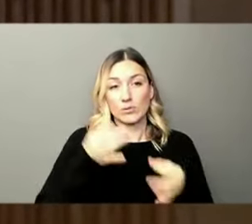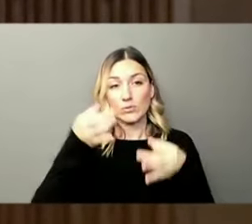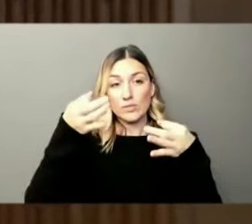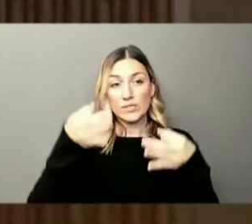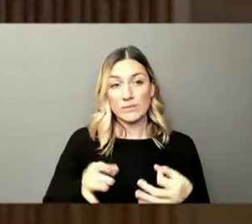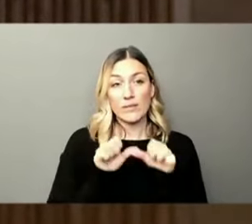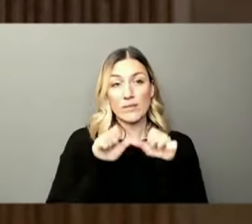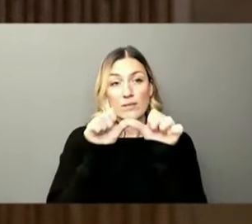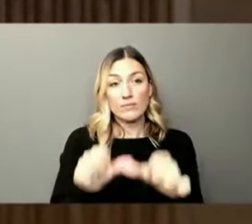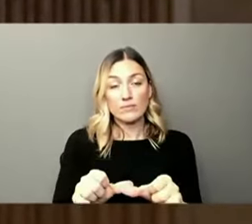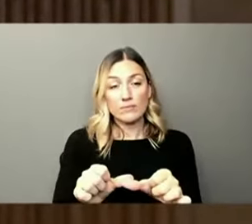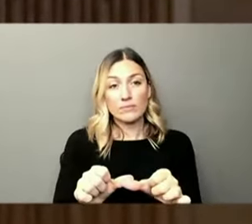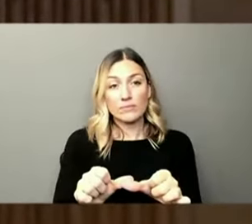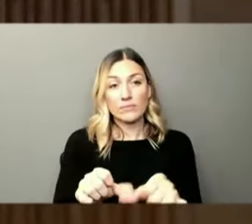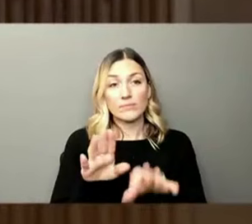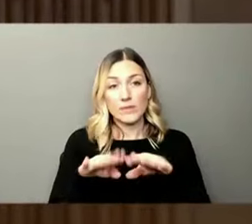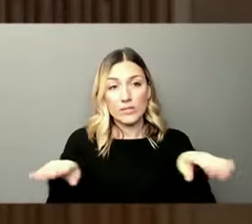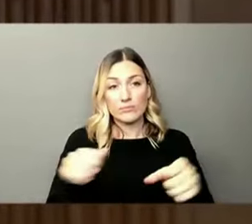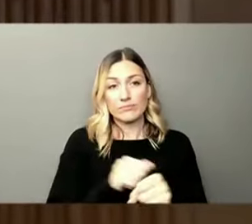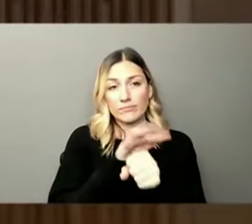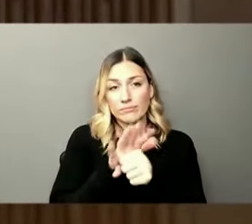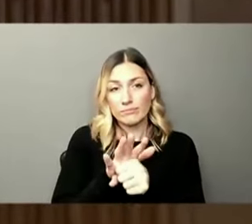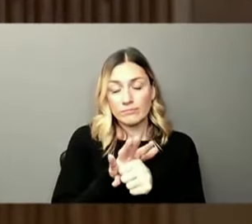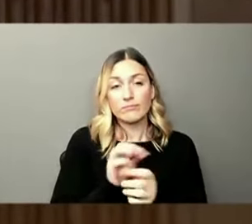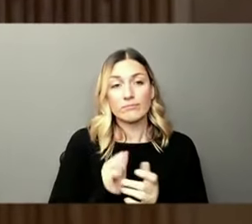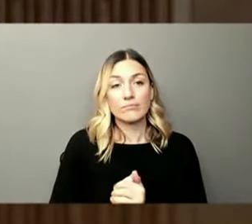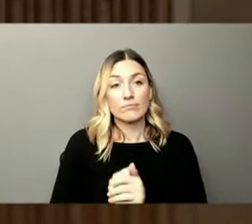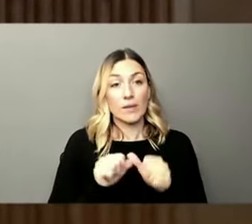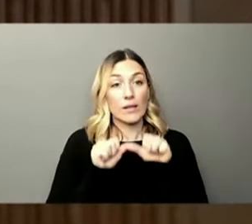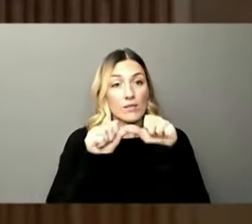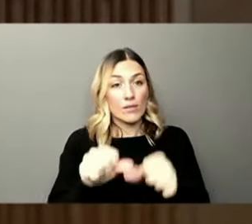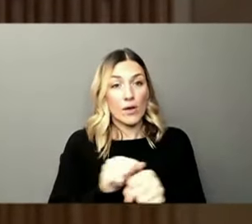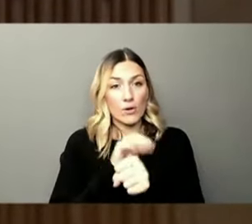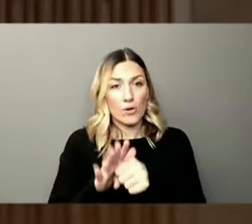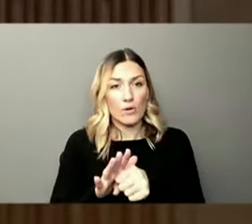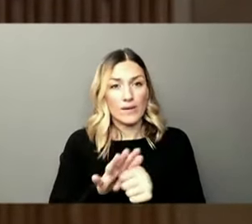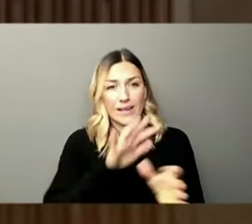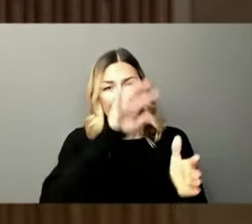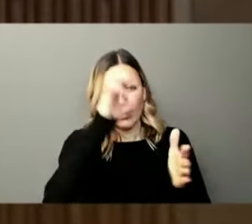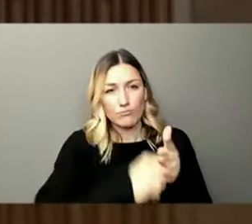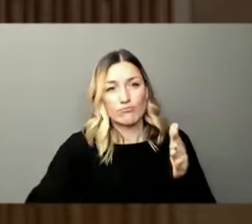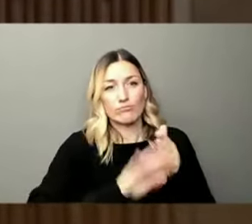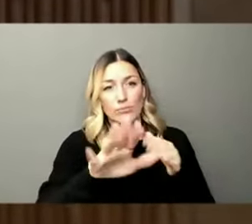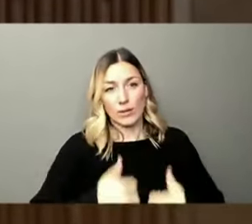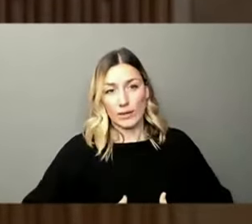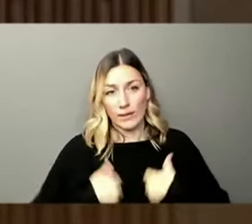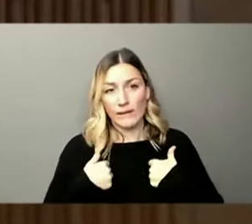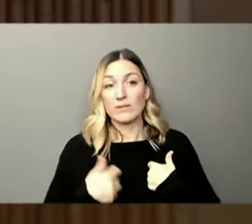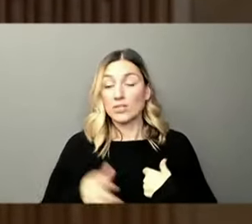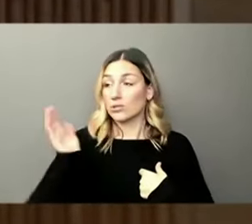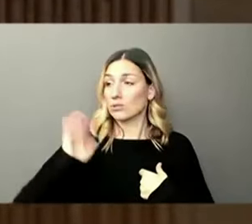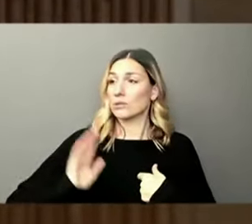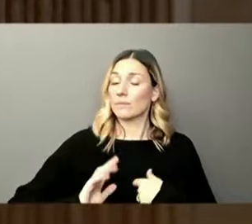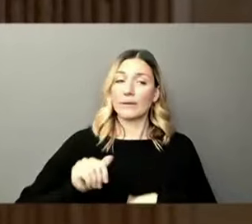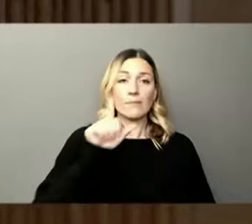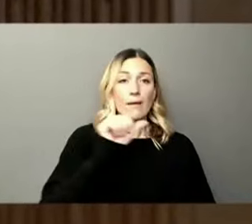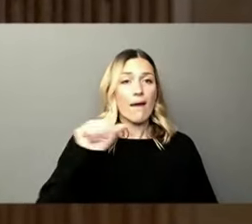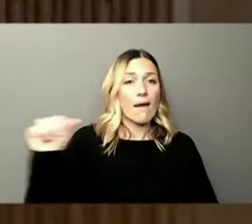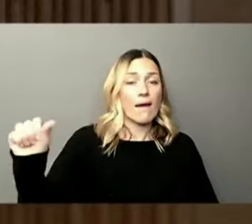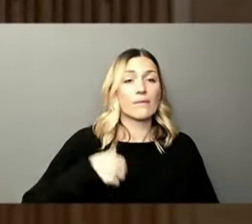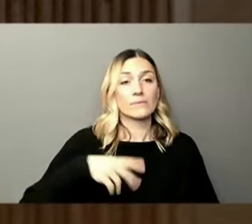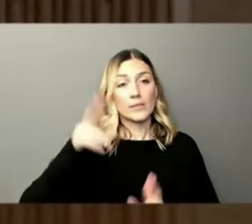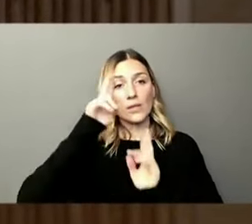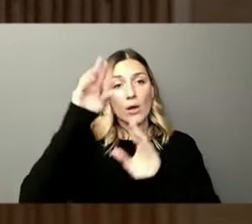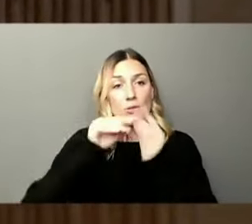COVID infection. Long COVID stripped away my daughter's life as she knew it. She was a straight-A honor student, an active member of the